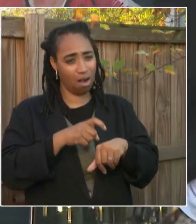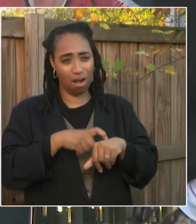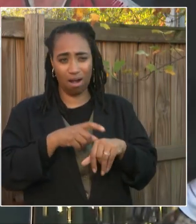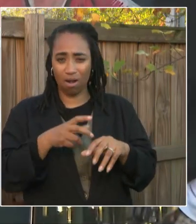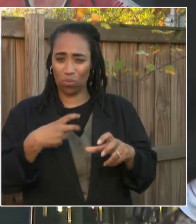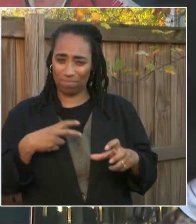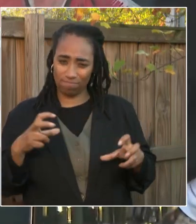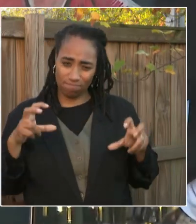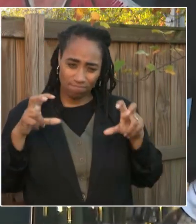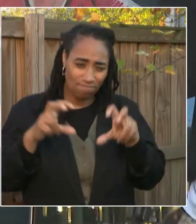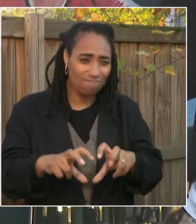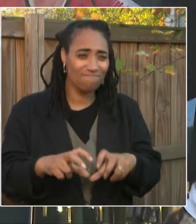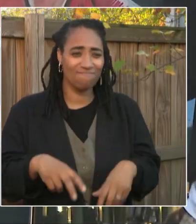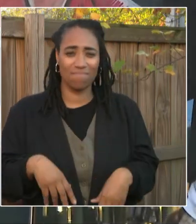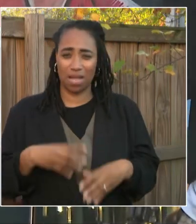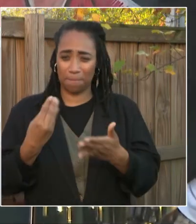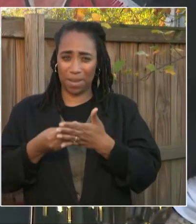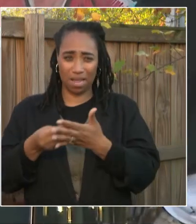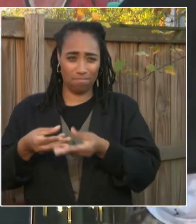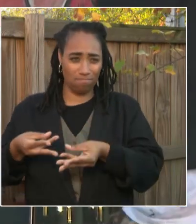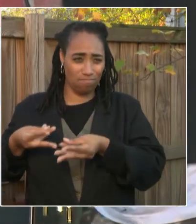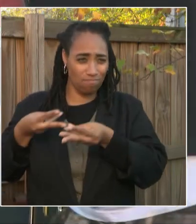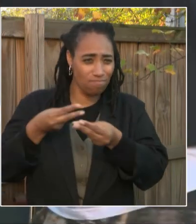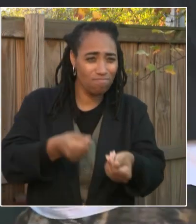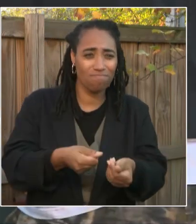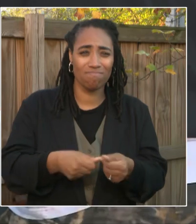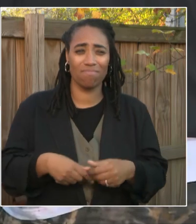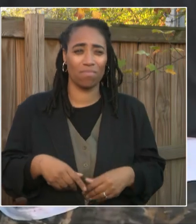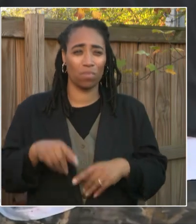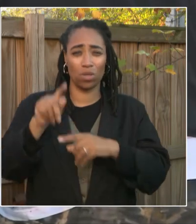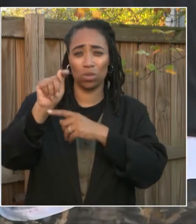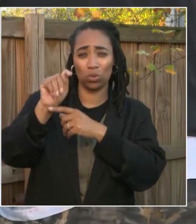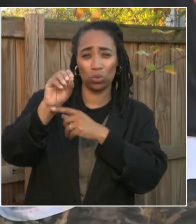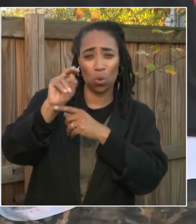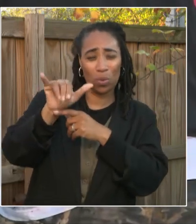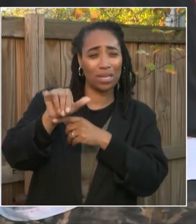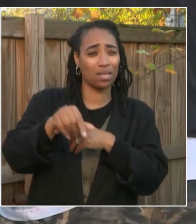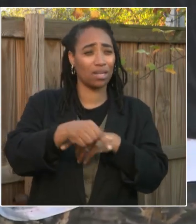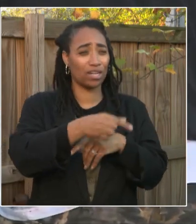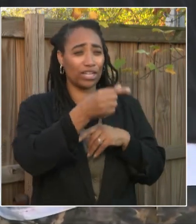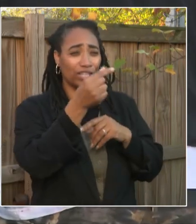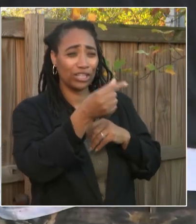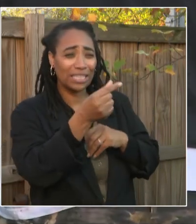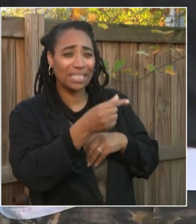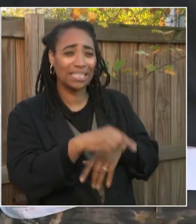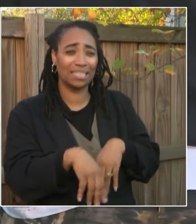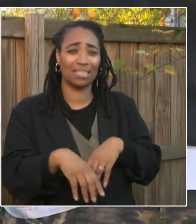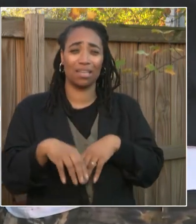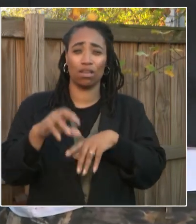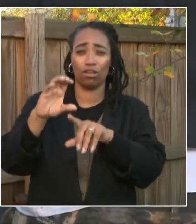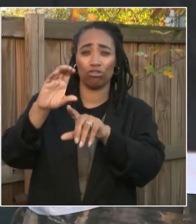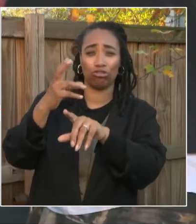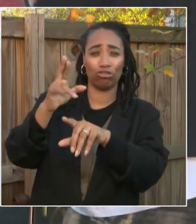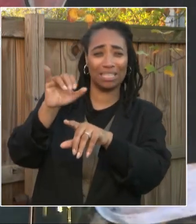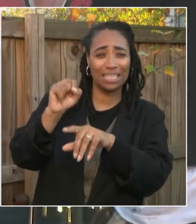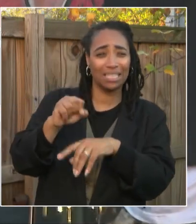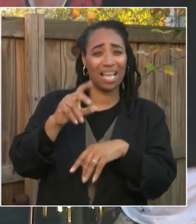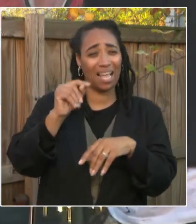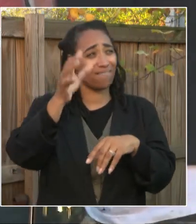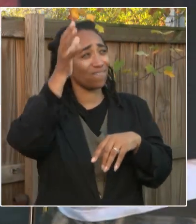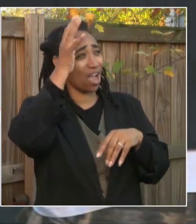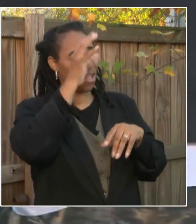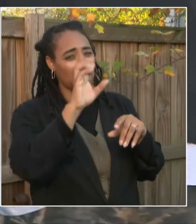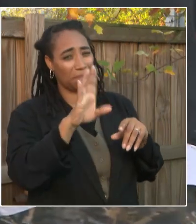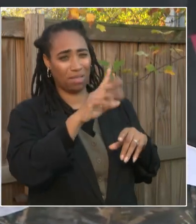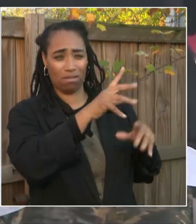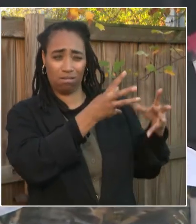time poured into Tony, G, Chris. You know what I'm saying? Your father poured into us. But one of the things we want to be known,